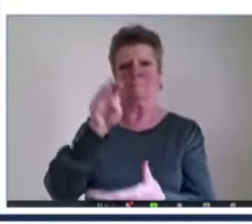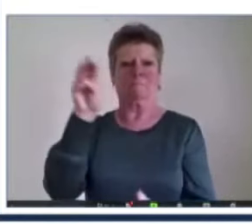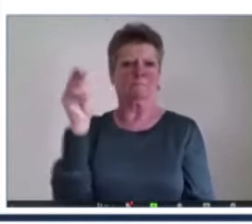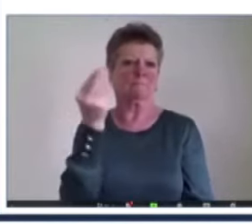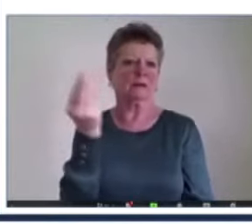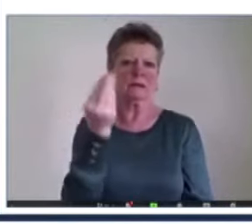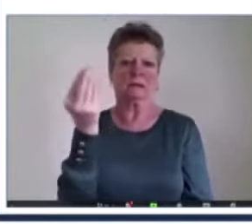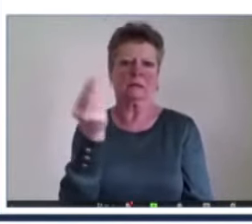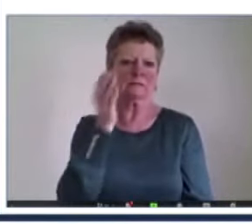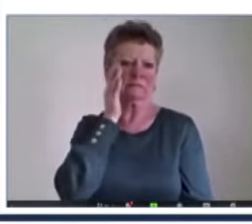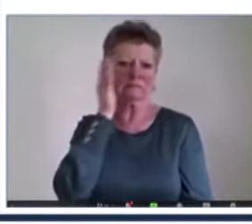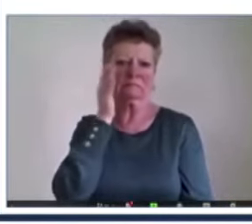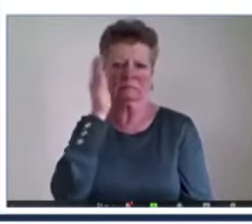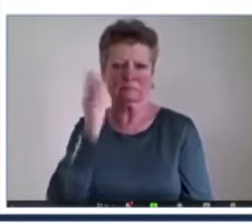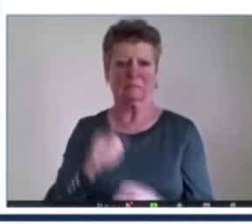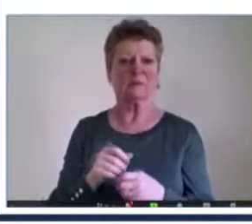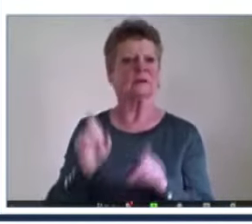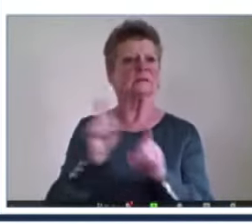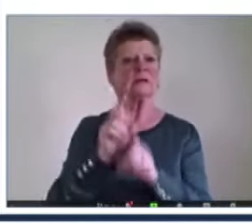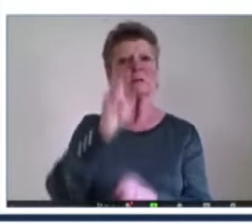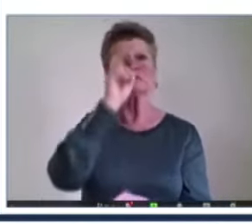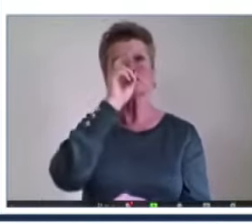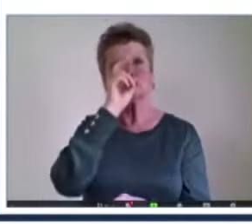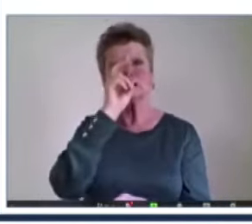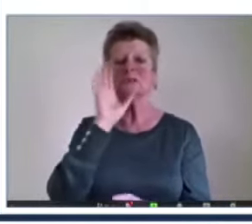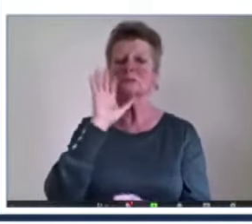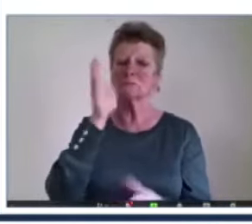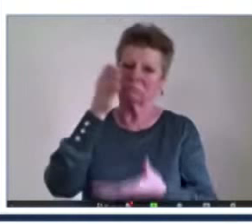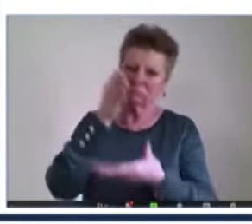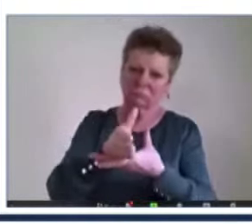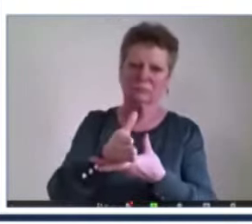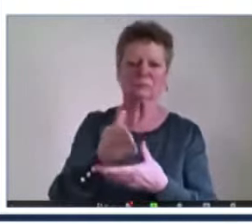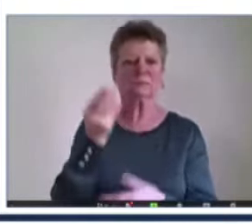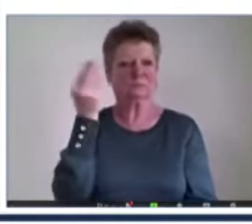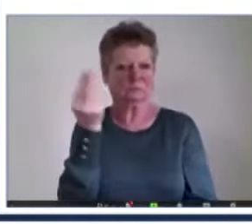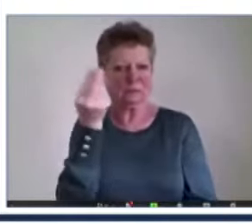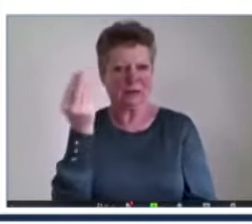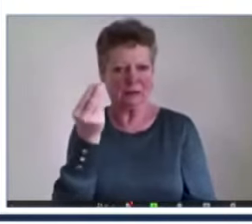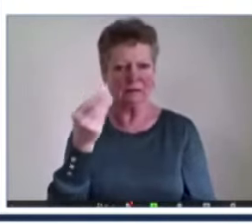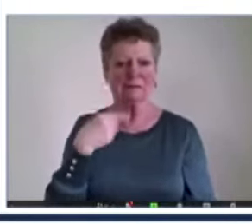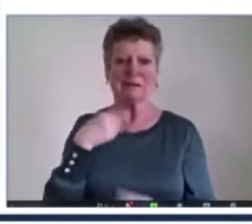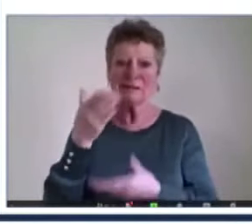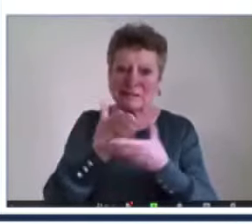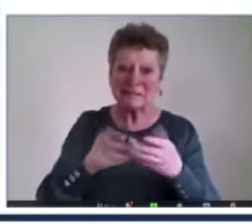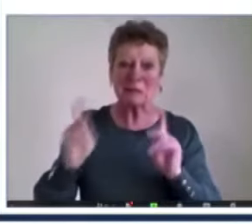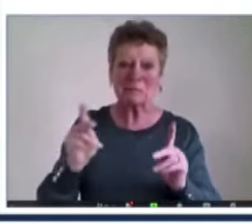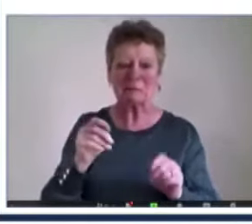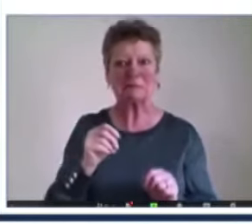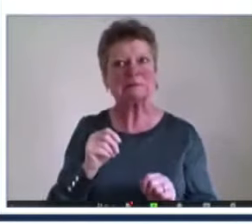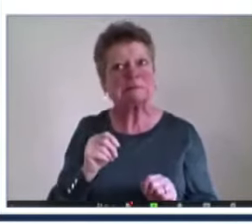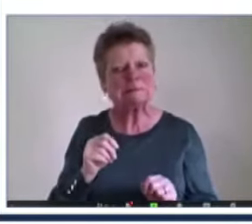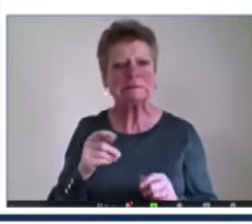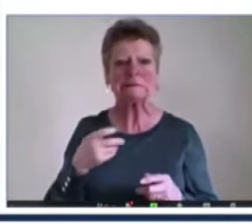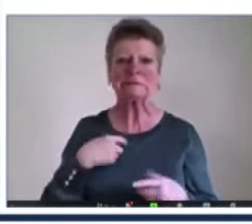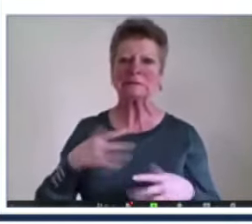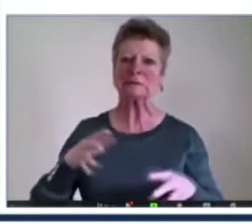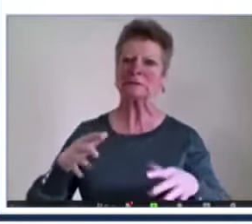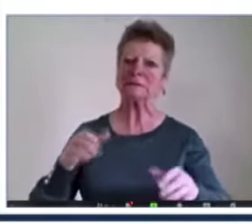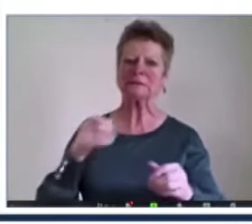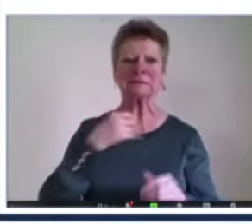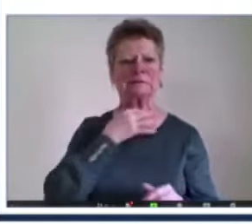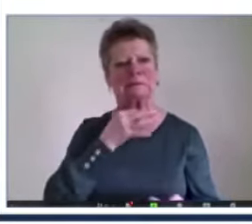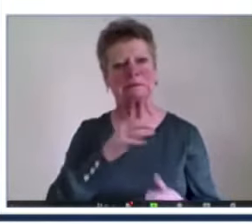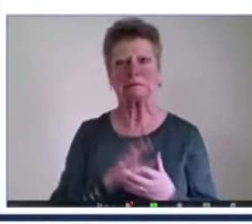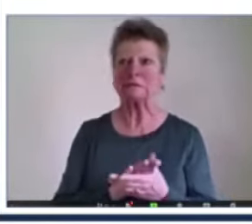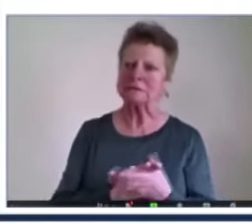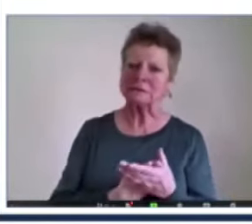part, are ending on Monday as well. And I know many of us are nervous about ending restrictions. I certainly am.